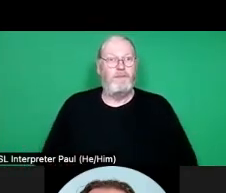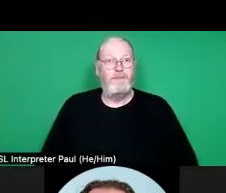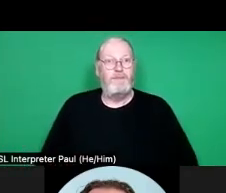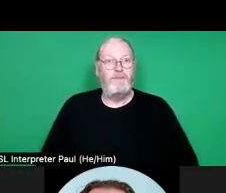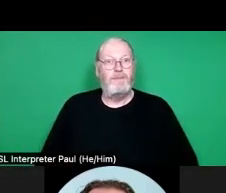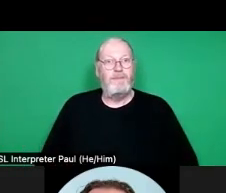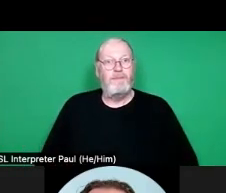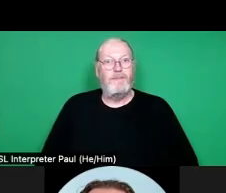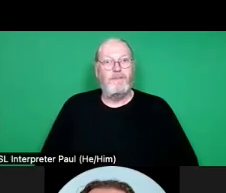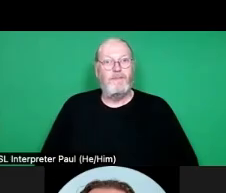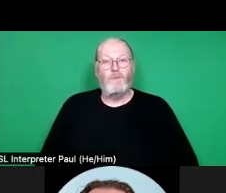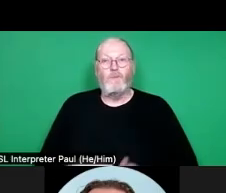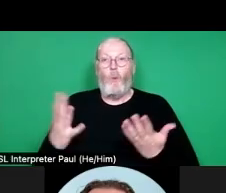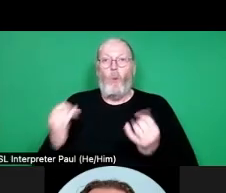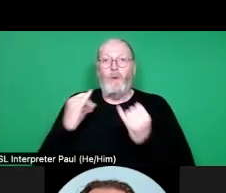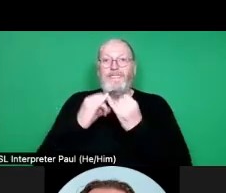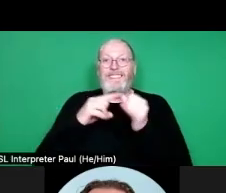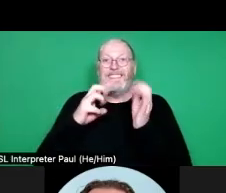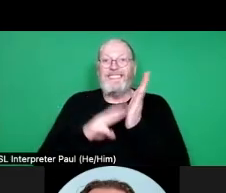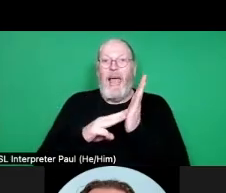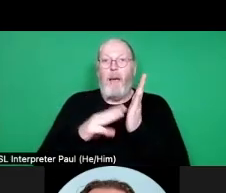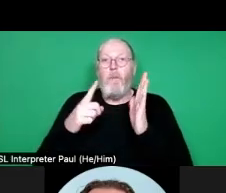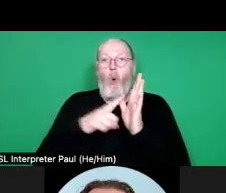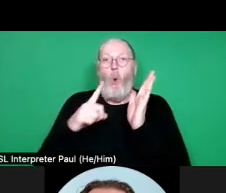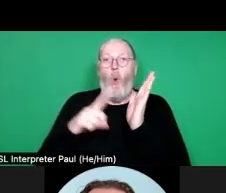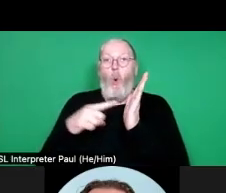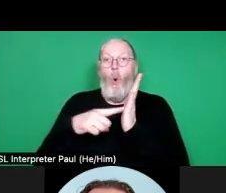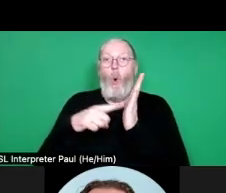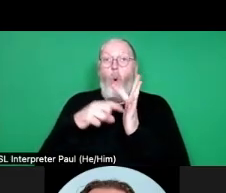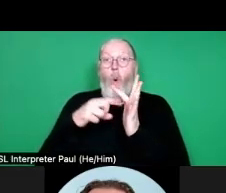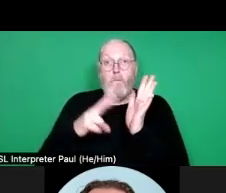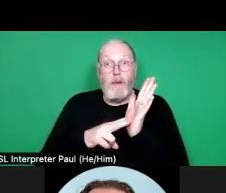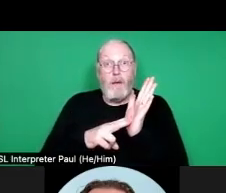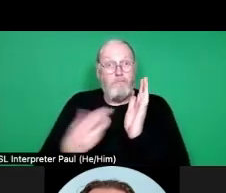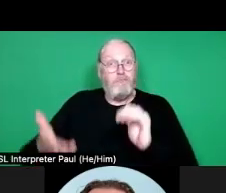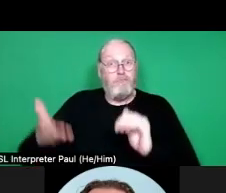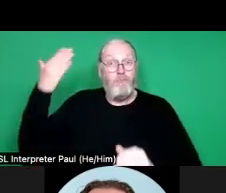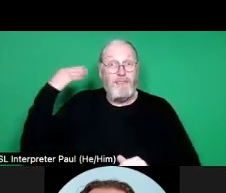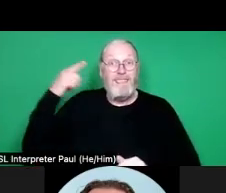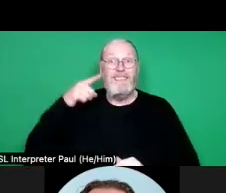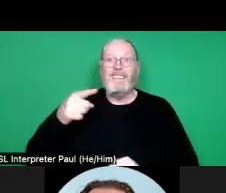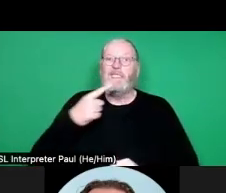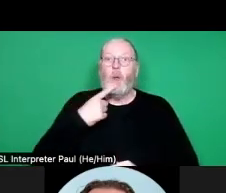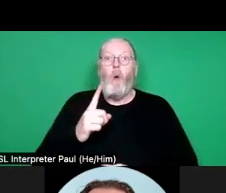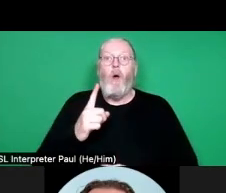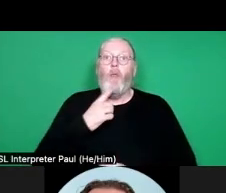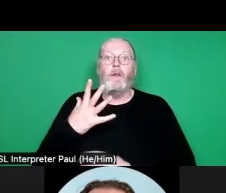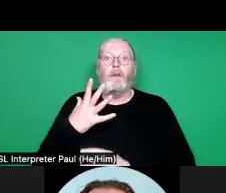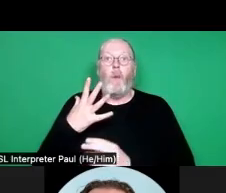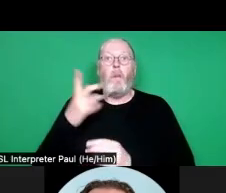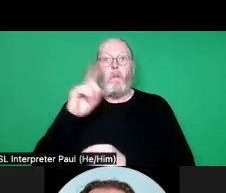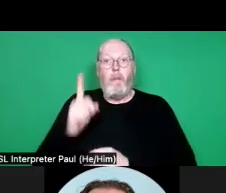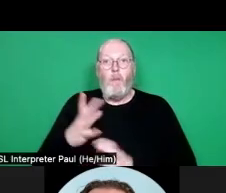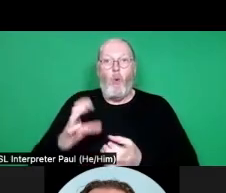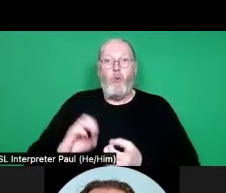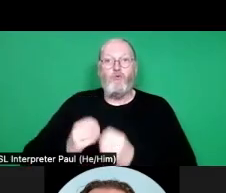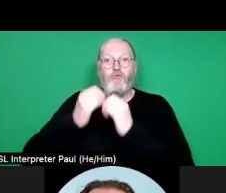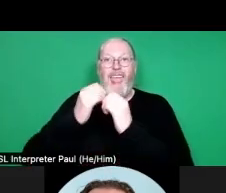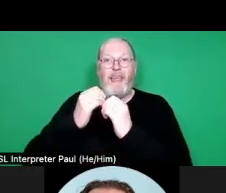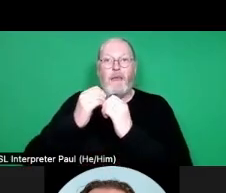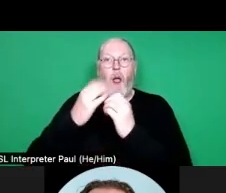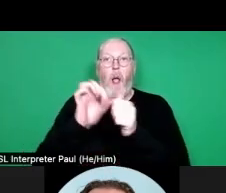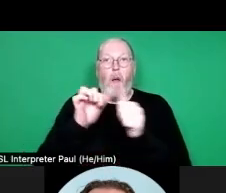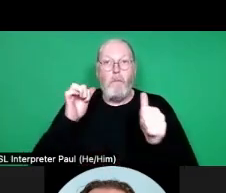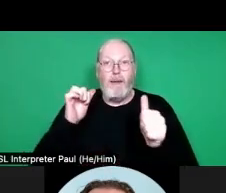Altman once wrote that successful people create companies, more successful people create countries,